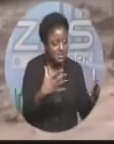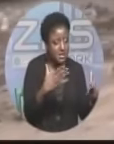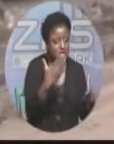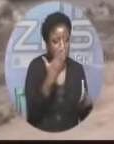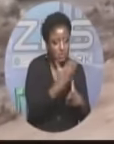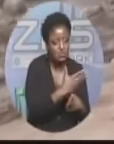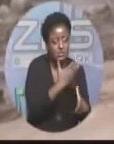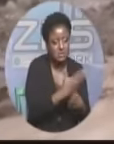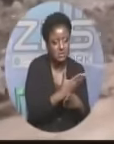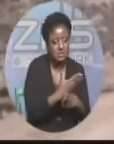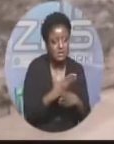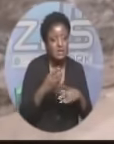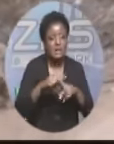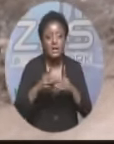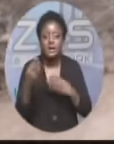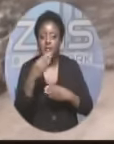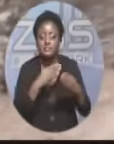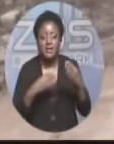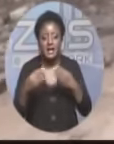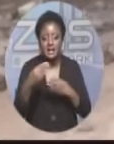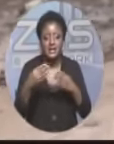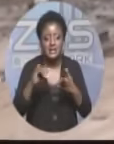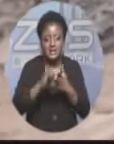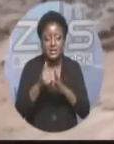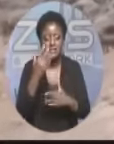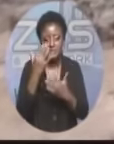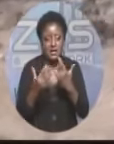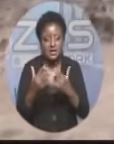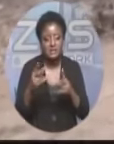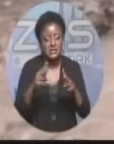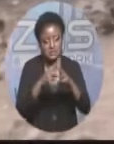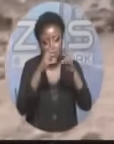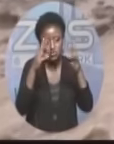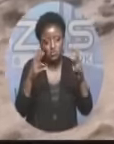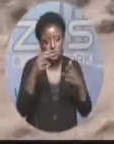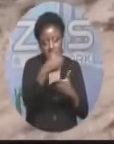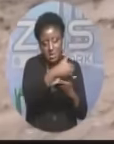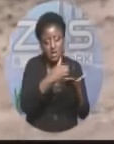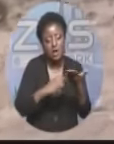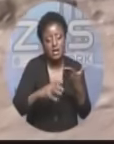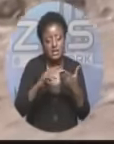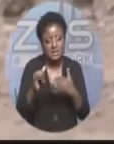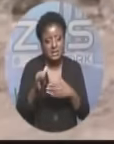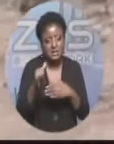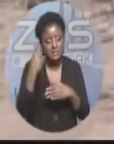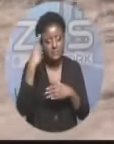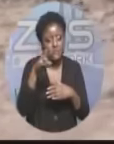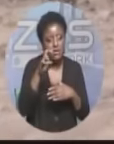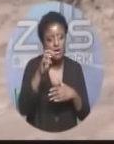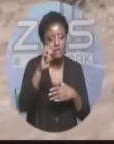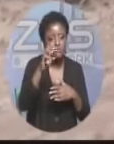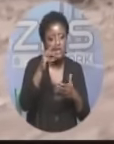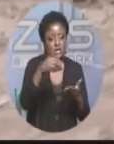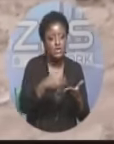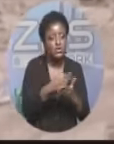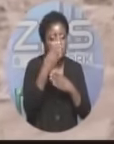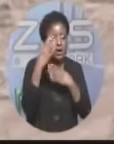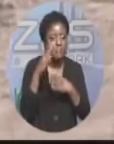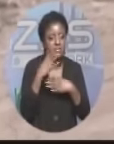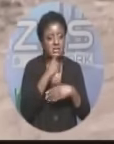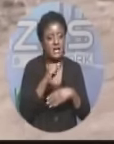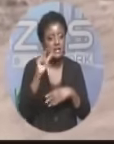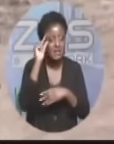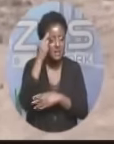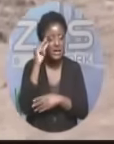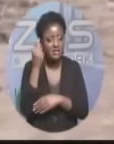these fires have been extremely costly for Renew and government. Environment Minister the Honorable Kendra Dorsett was at the site today to clear